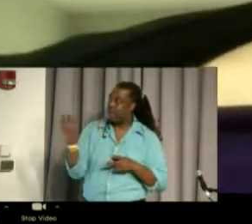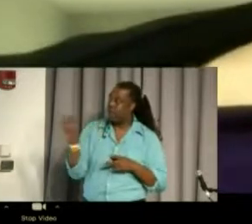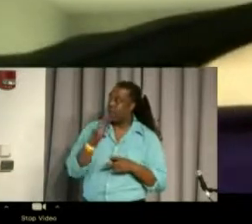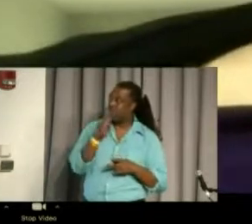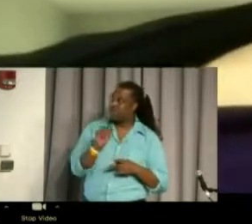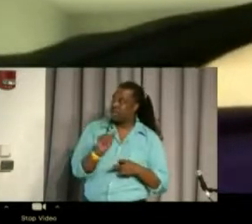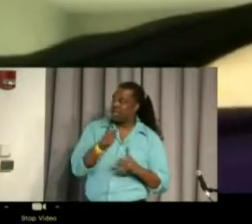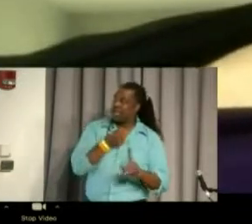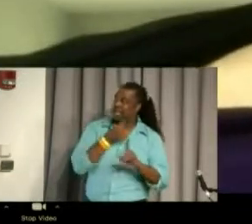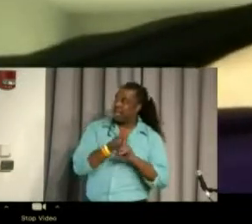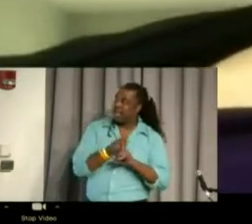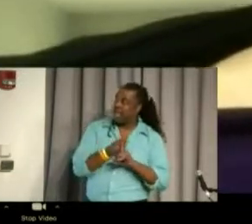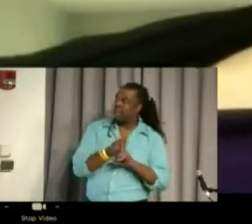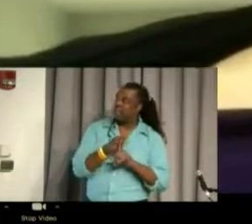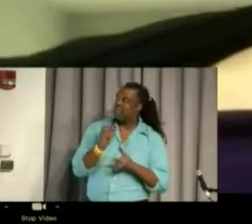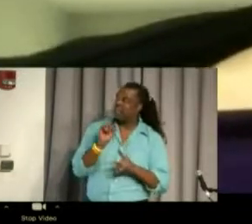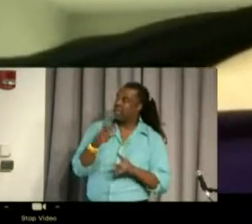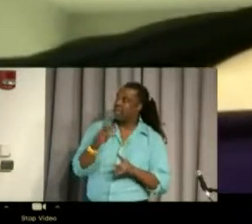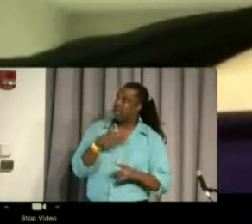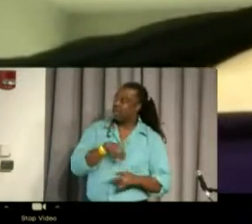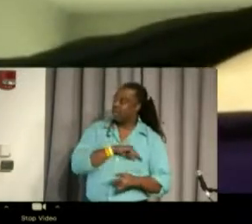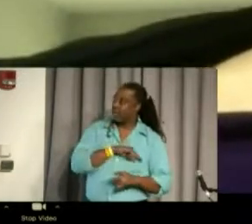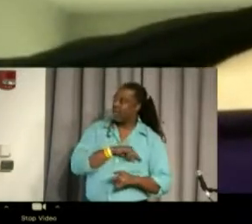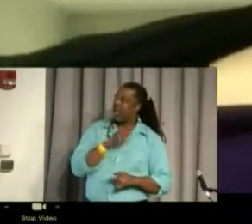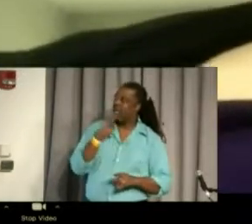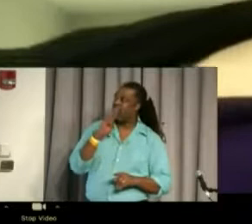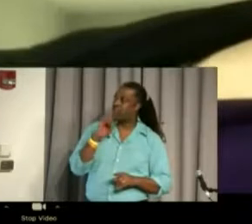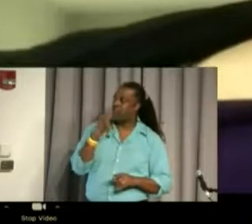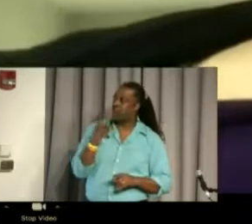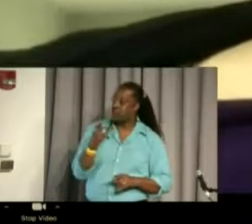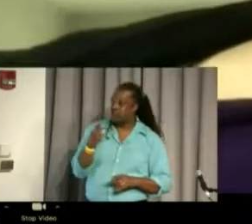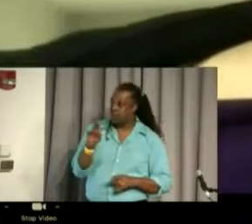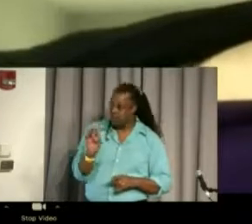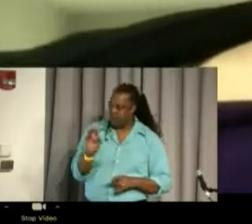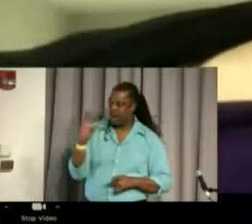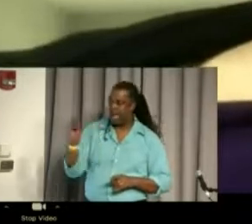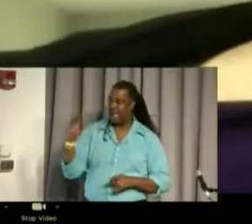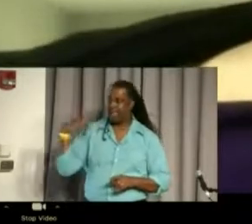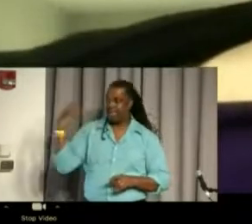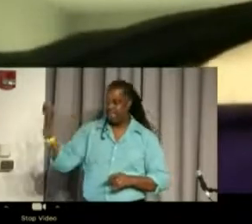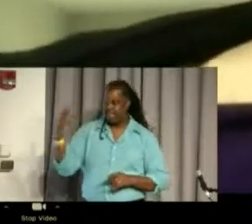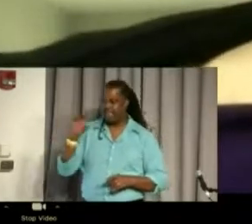the air quality of the Baltimore District of Columbia corridor,